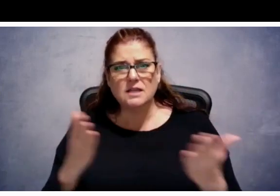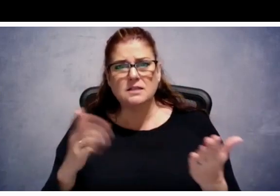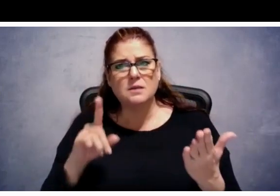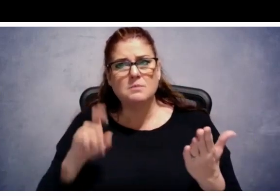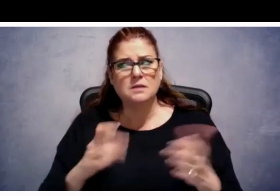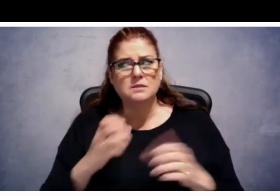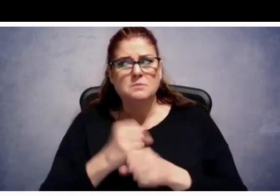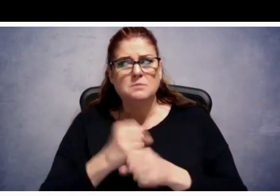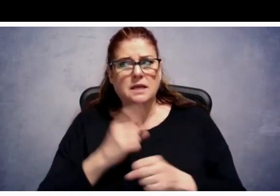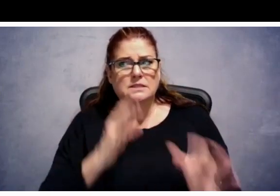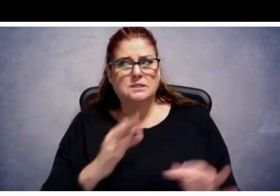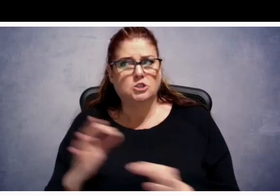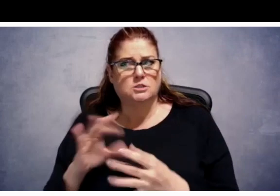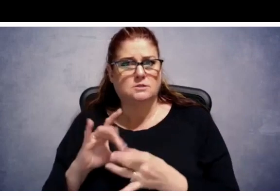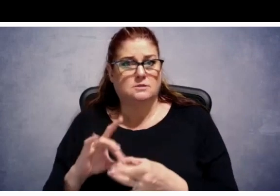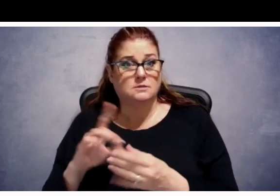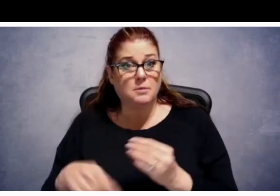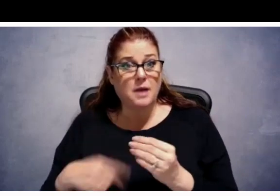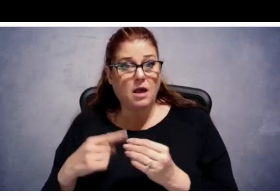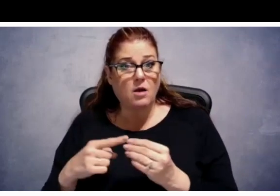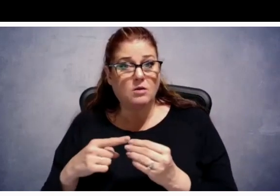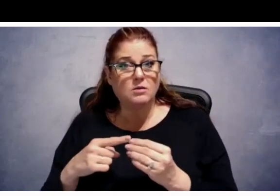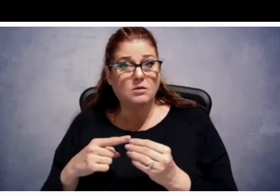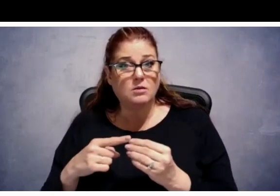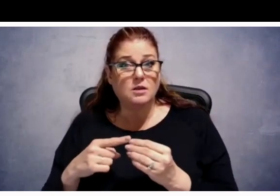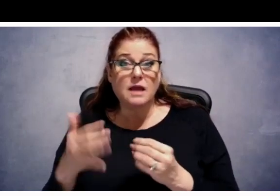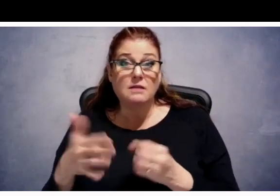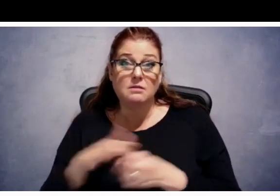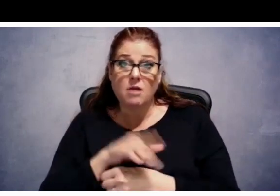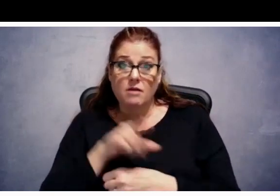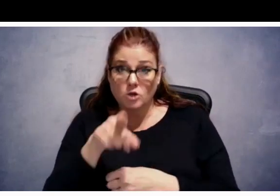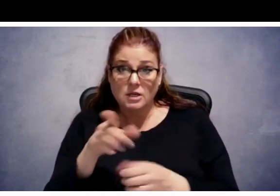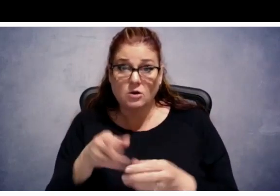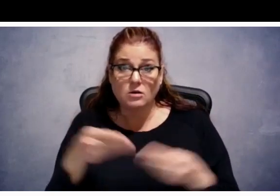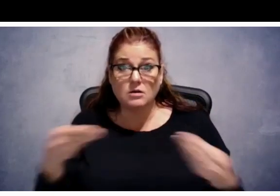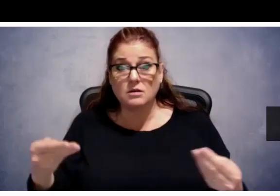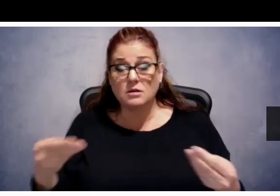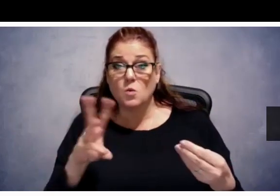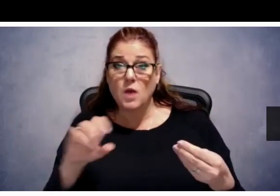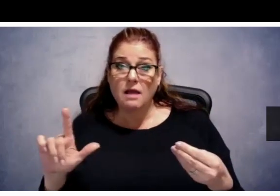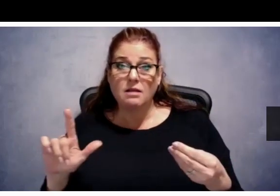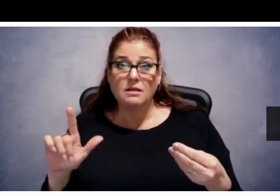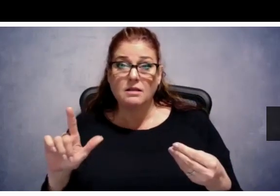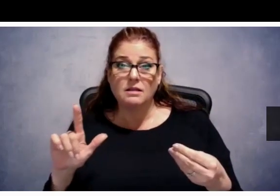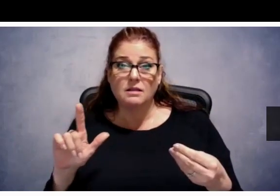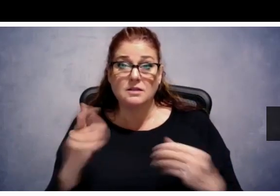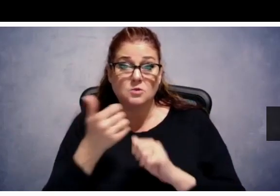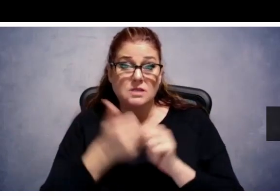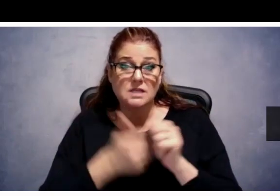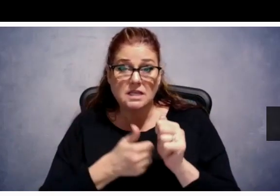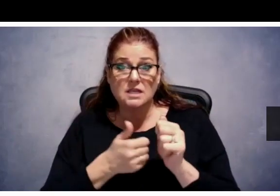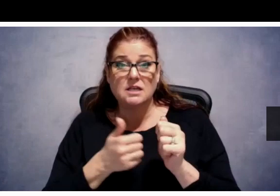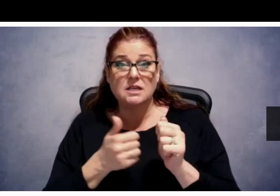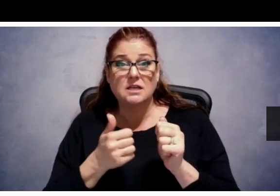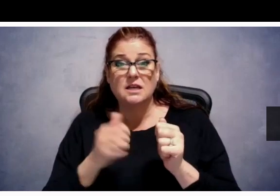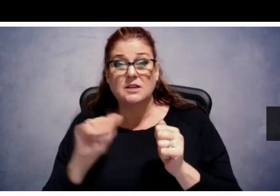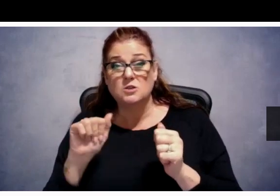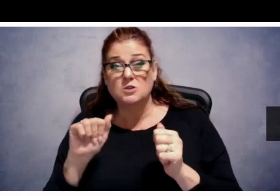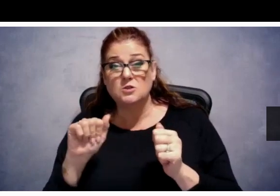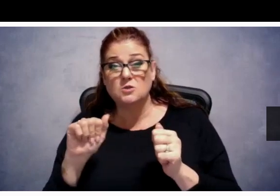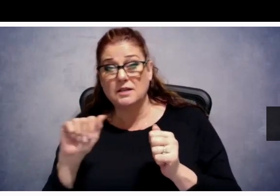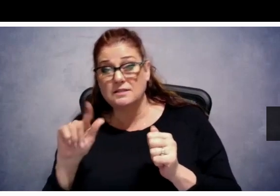make decisions on. You're like the cover here. It's like, well, do peaches and azaleas bloom at the same